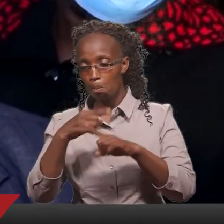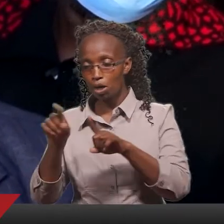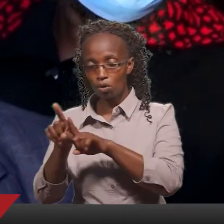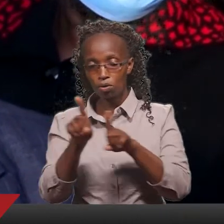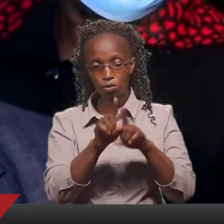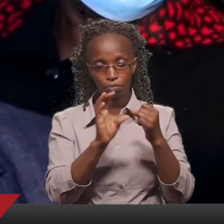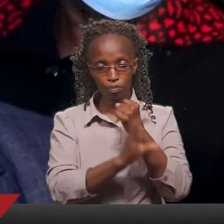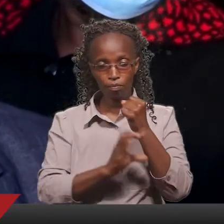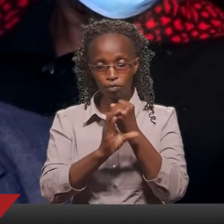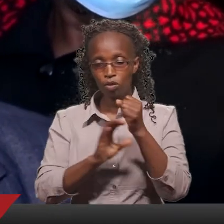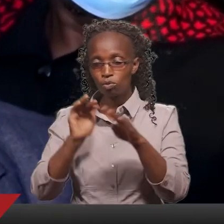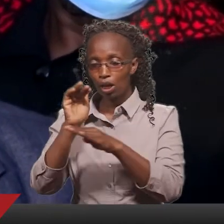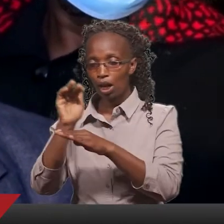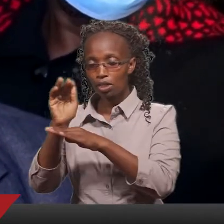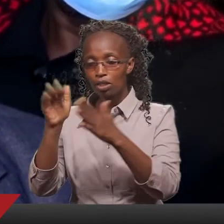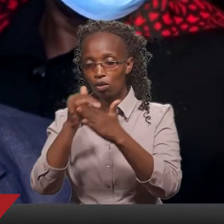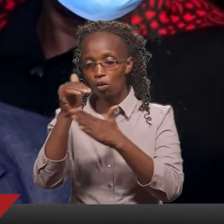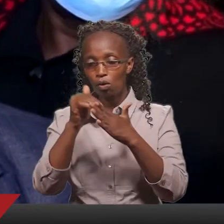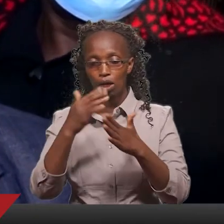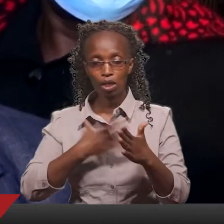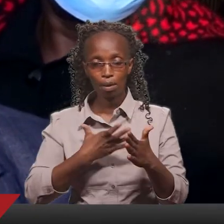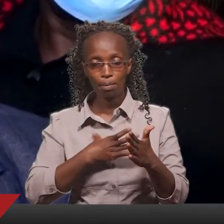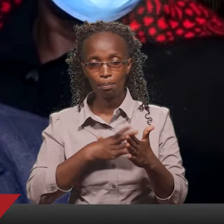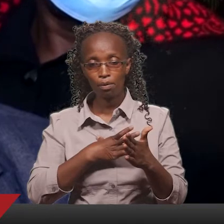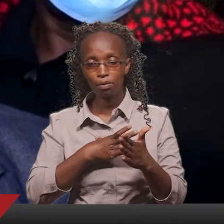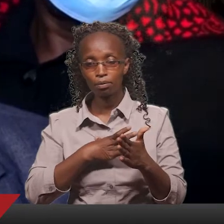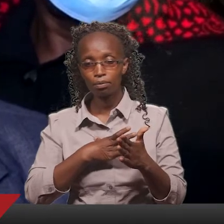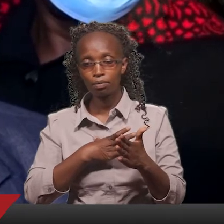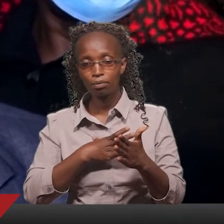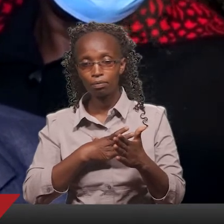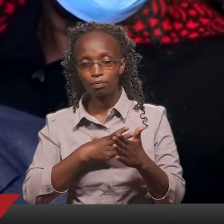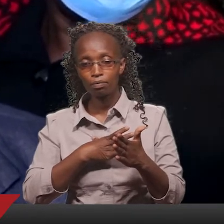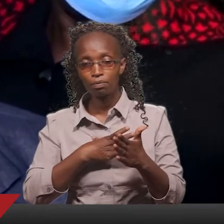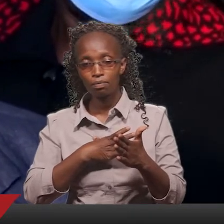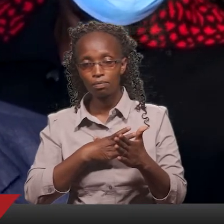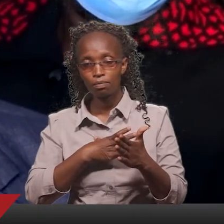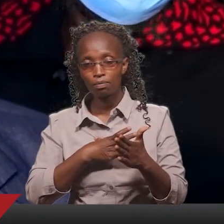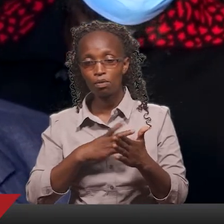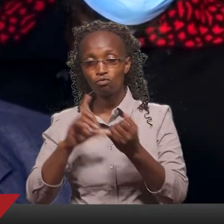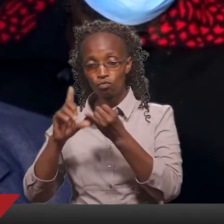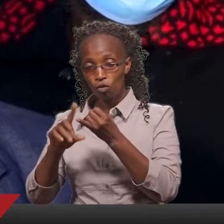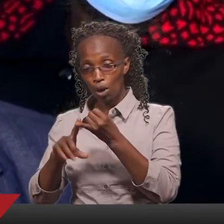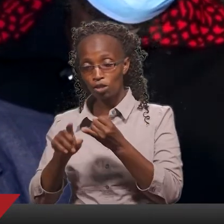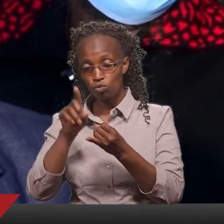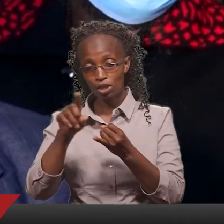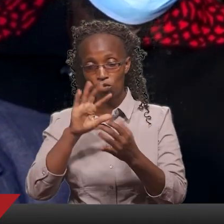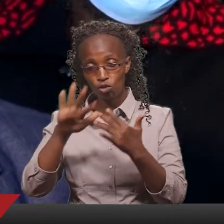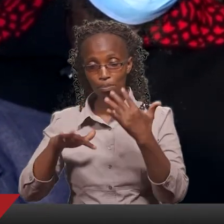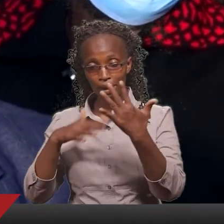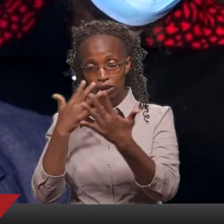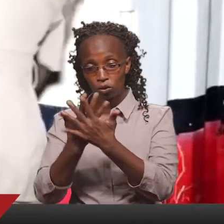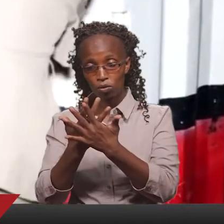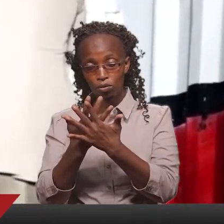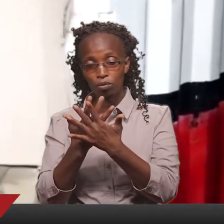country. And we are appealing to all those who are inclined to try that one they will be caught.